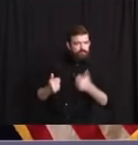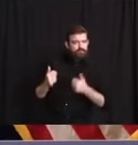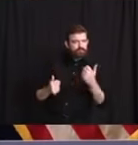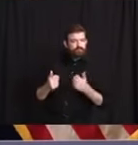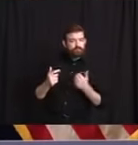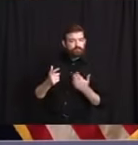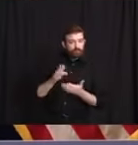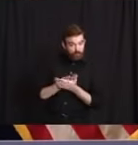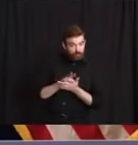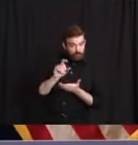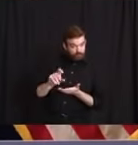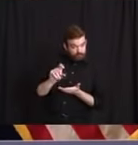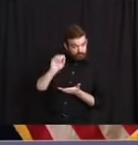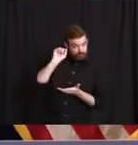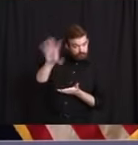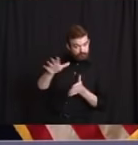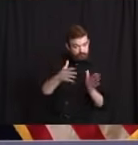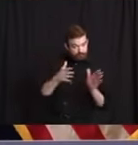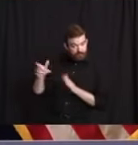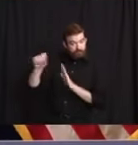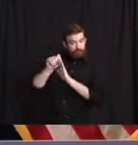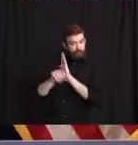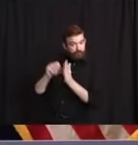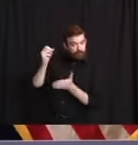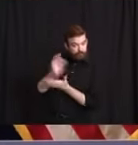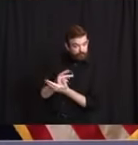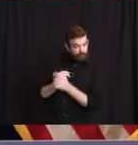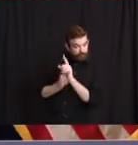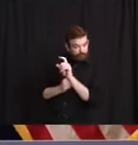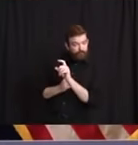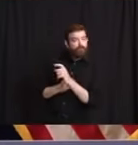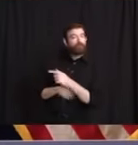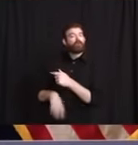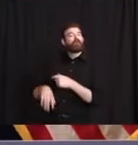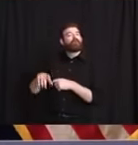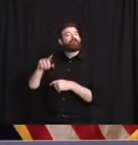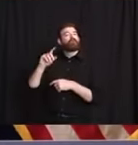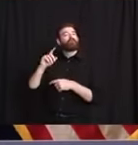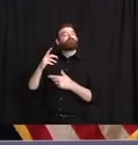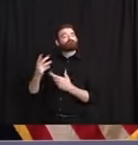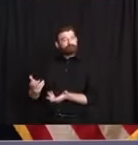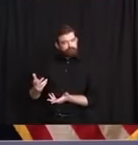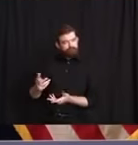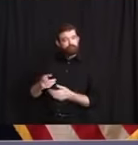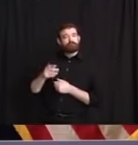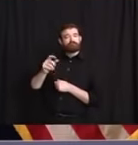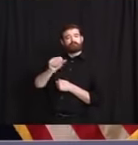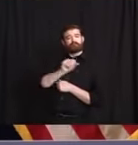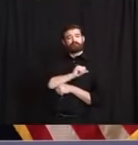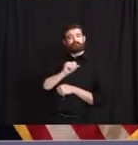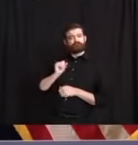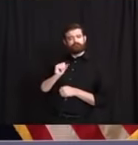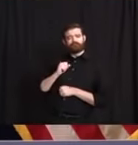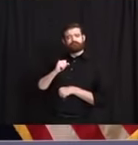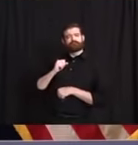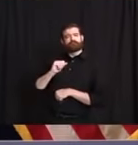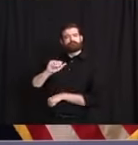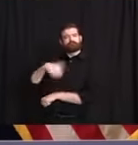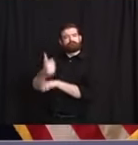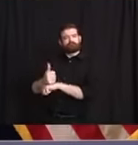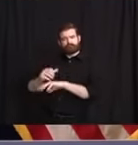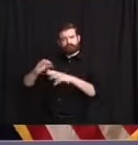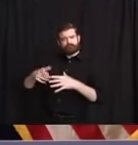state to get an okay? And do you have any thoughts on the Senate creating a select committee to investigate issues related to the